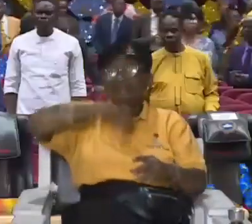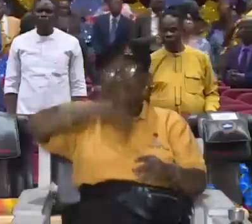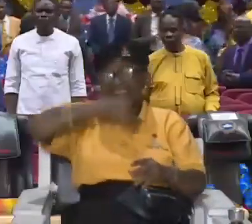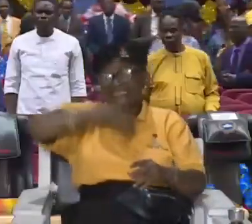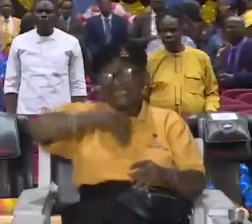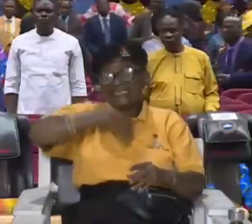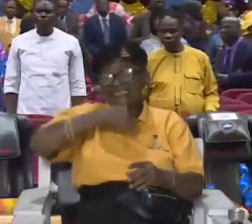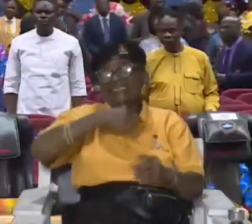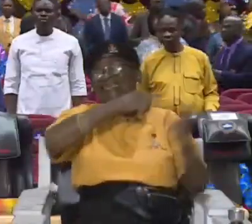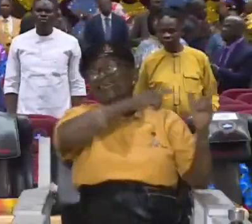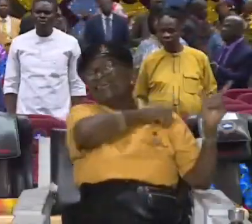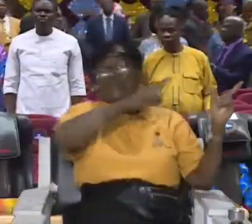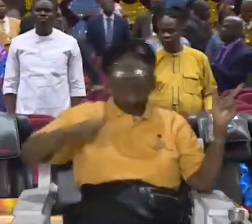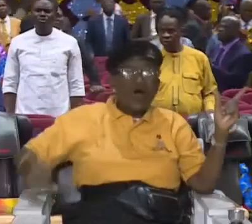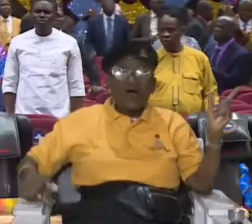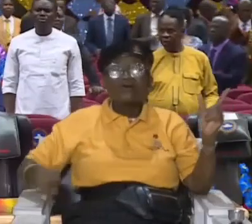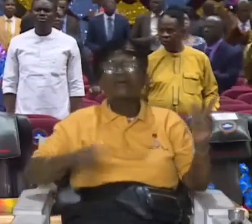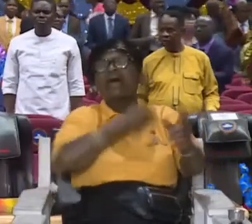Mightily.